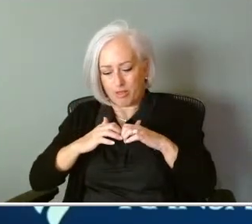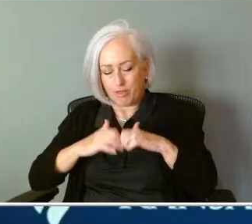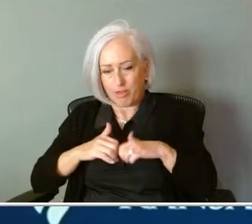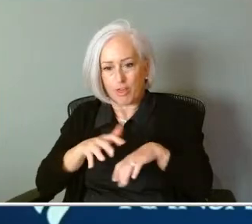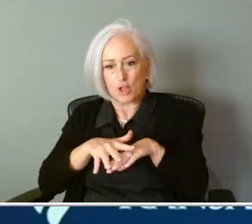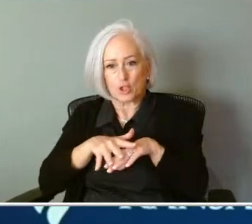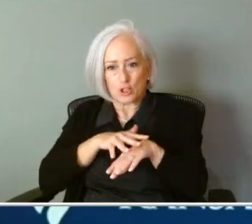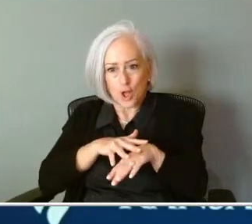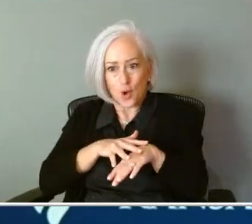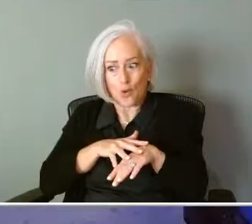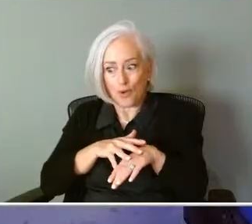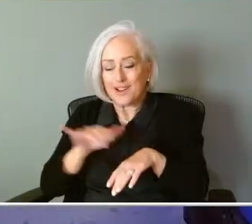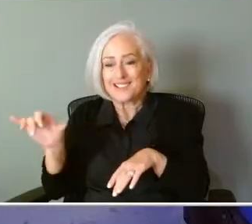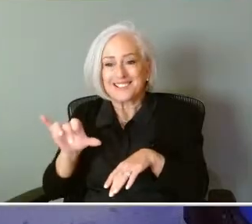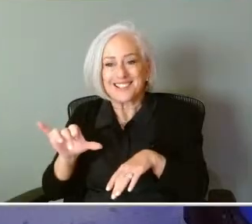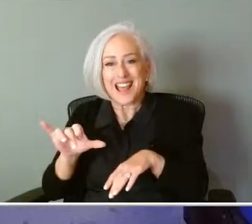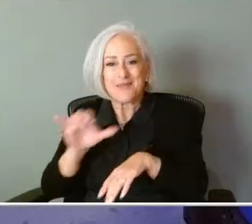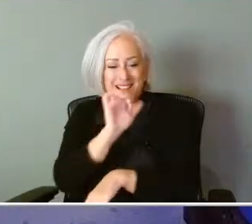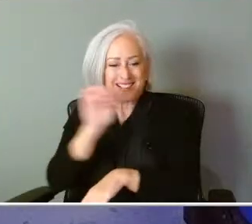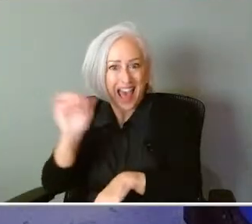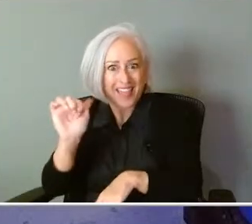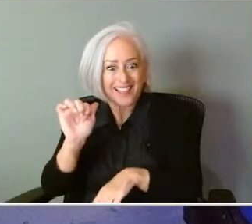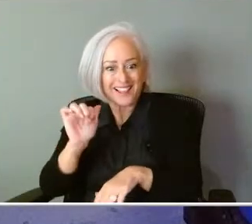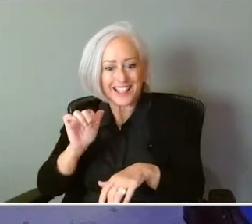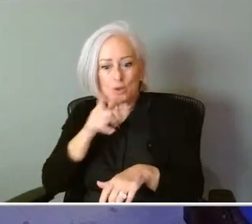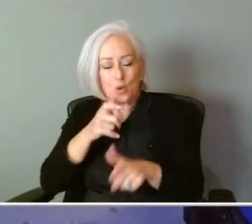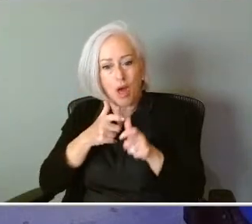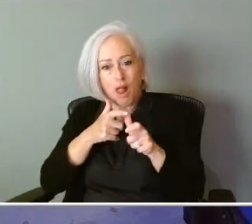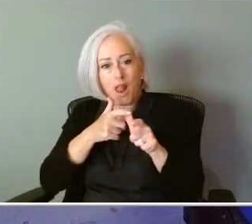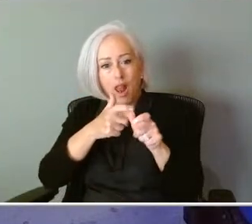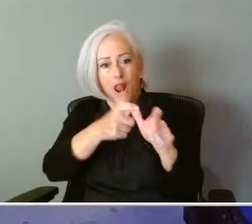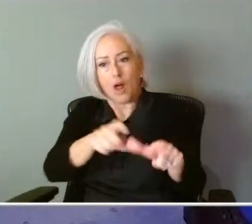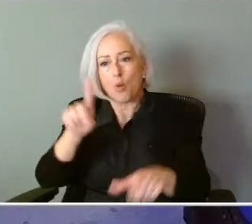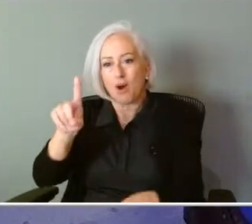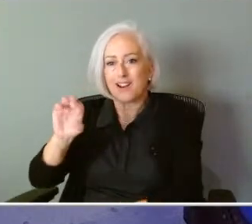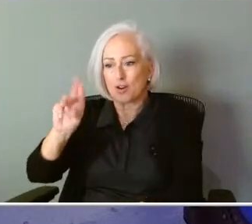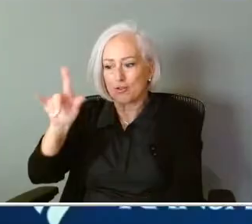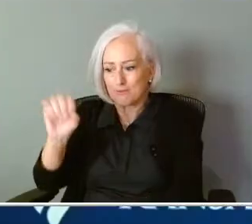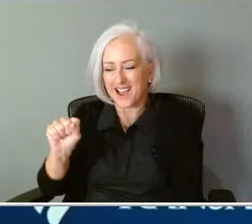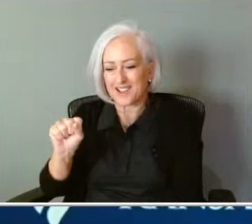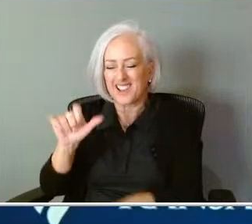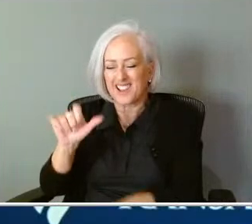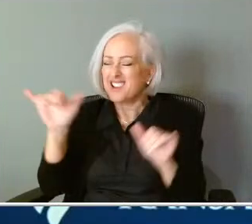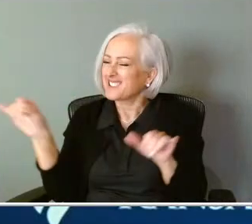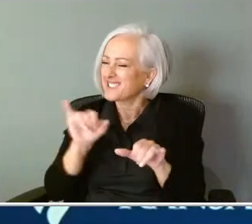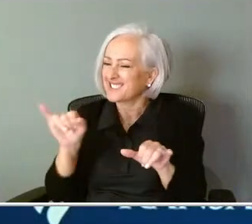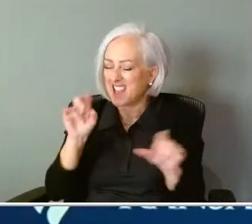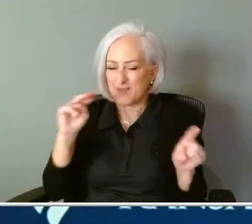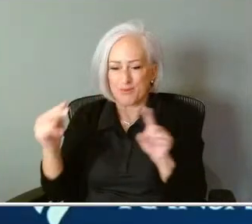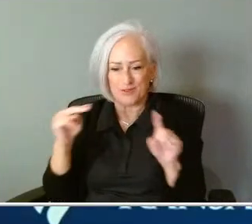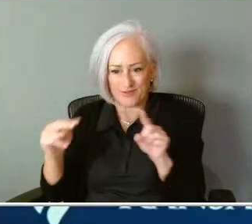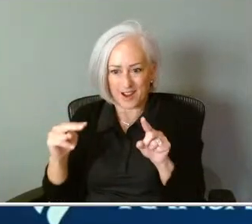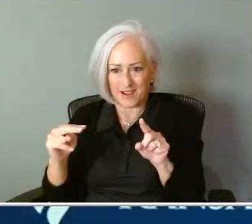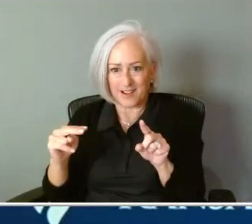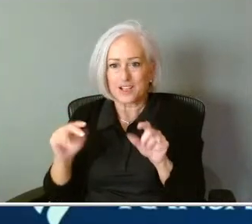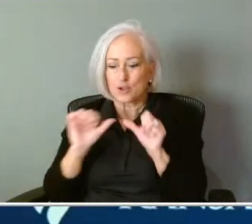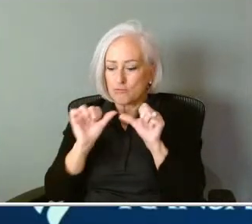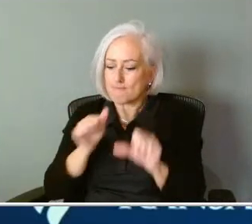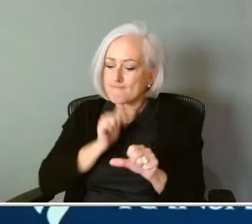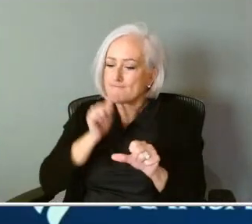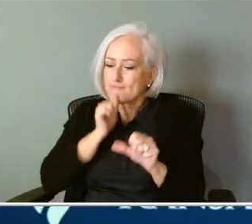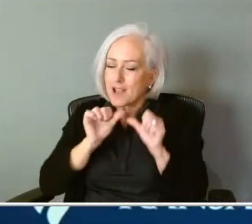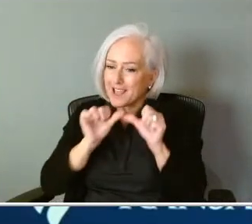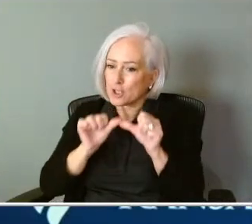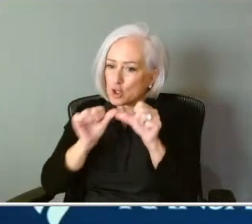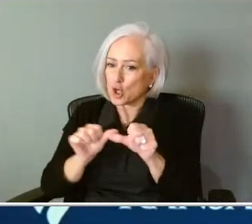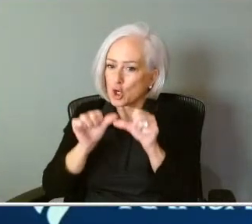100-mile races. That's what I was thinking of when I read that. And we should view it that same way, I think, is that this is sort of an endurance endeavor. So we're